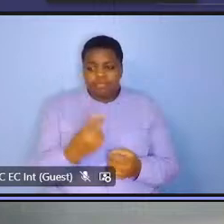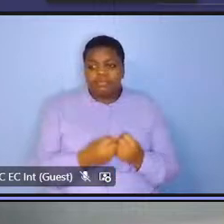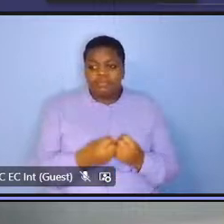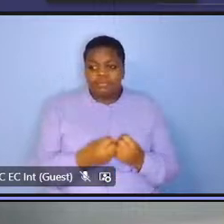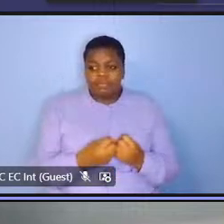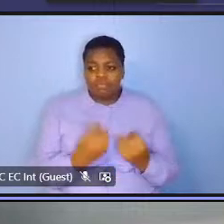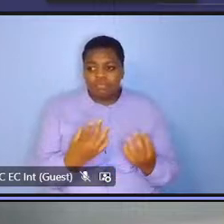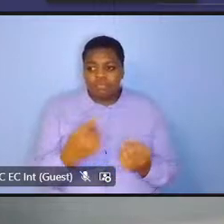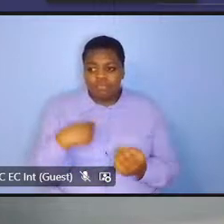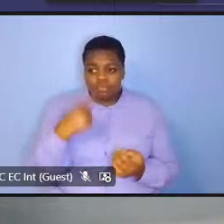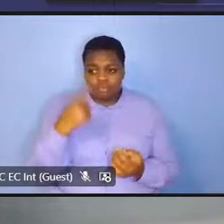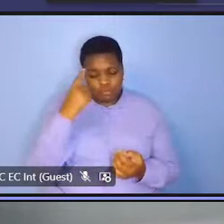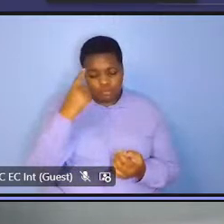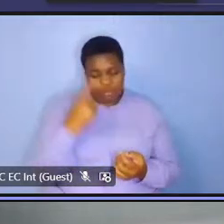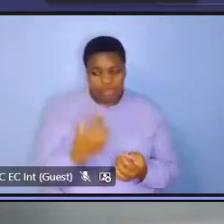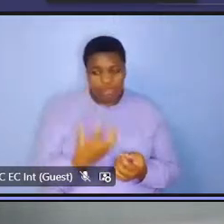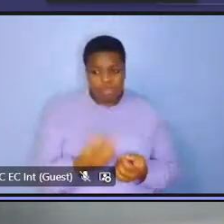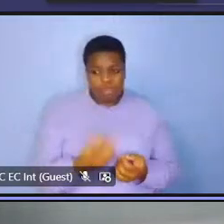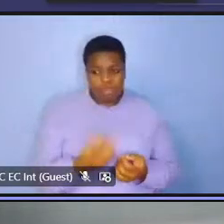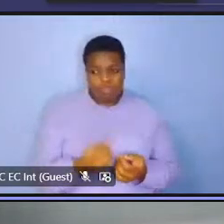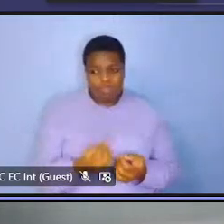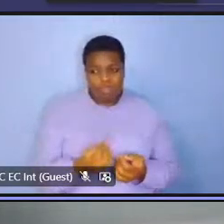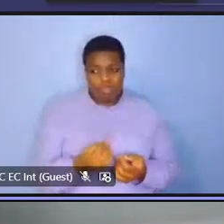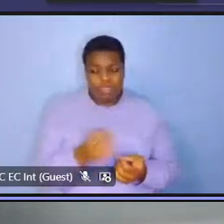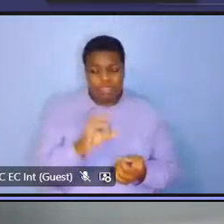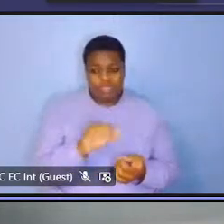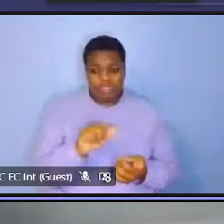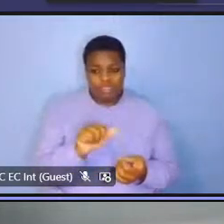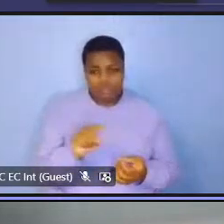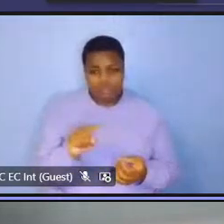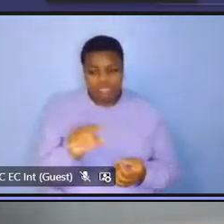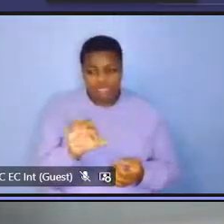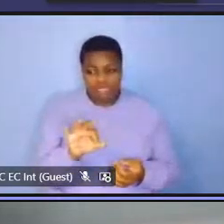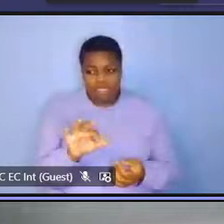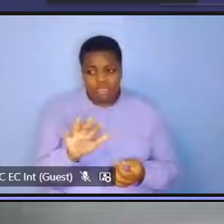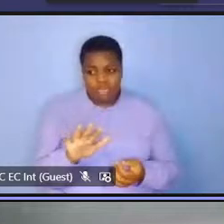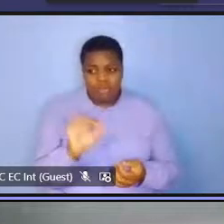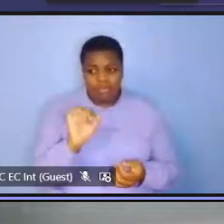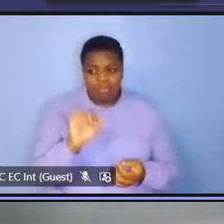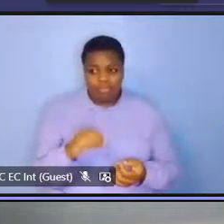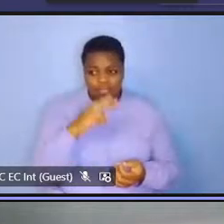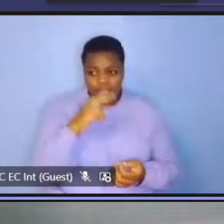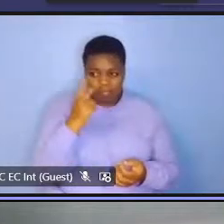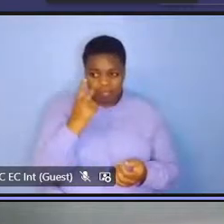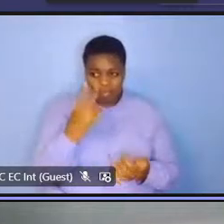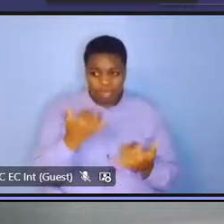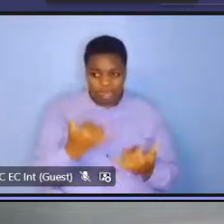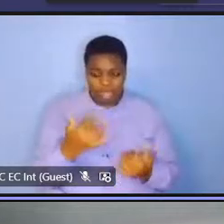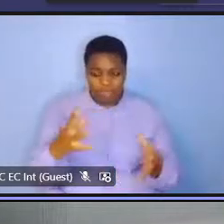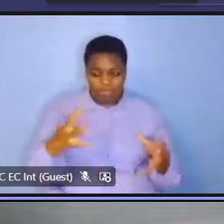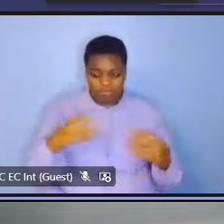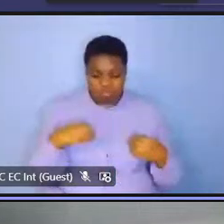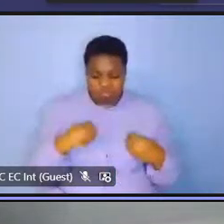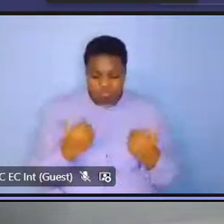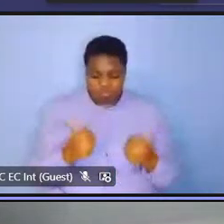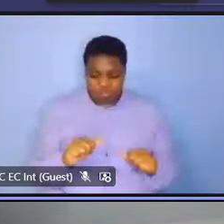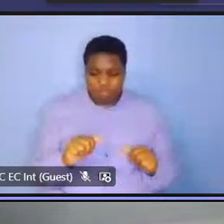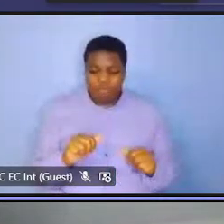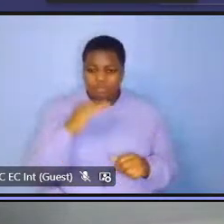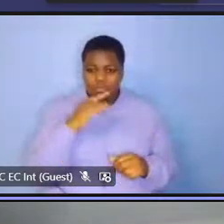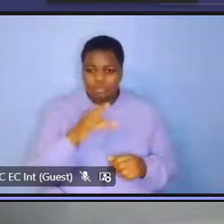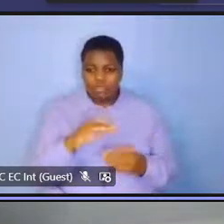think 1, 7, 36, and 39, by now it is acceptable that our society should be one